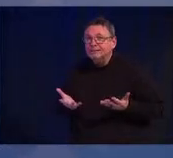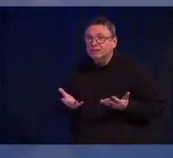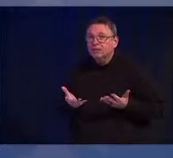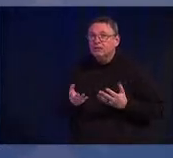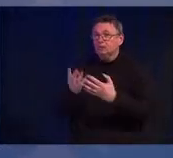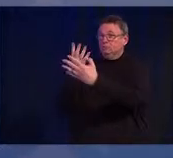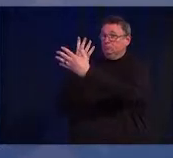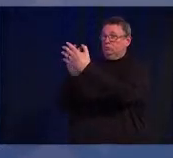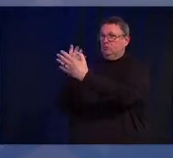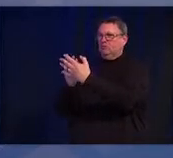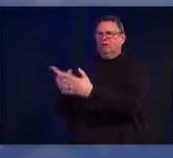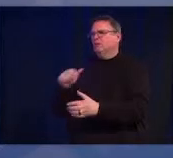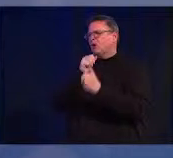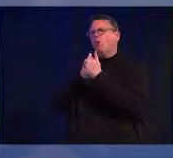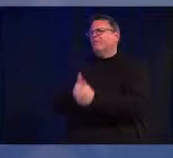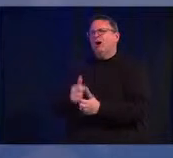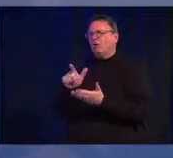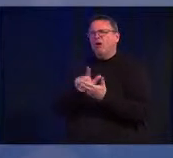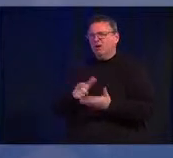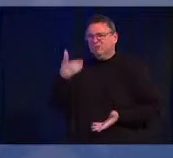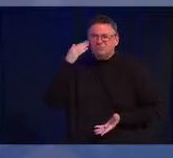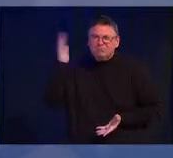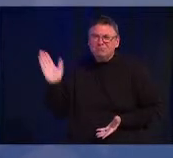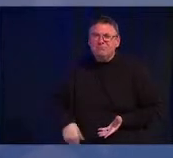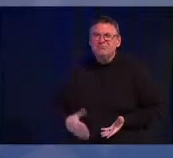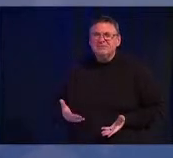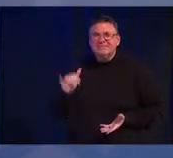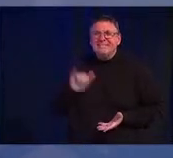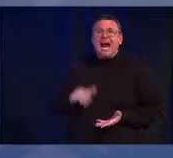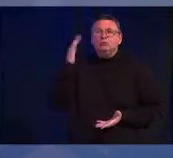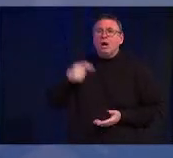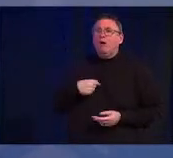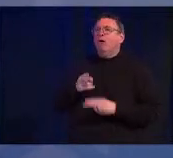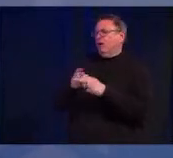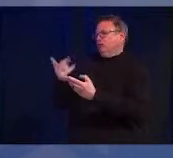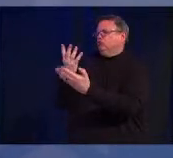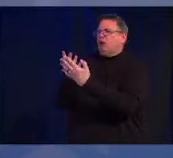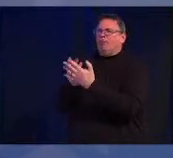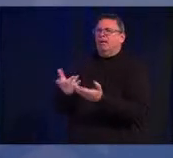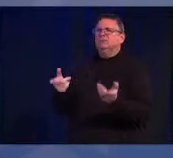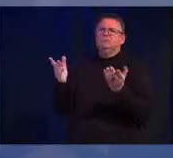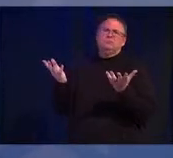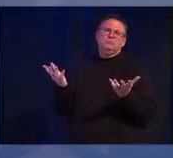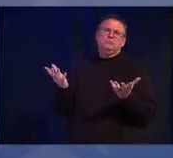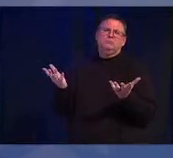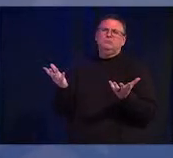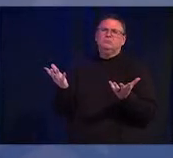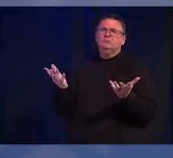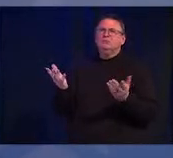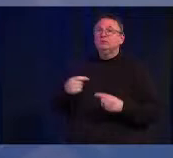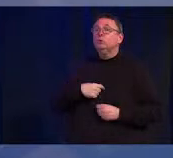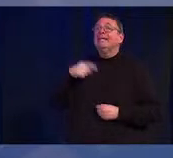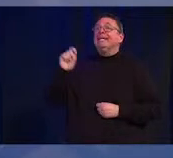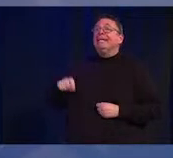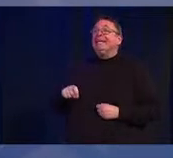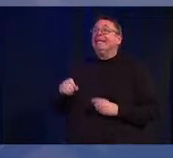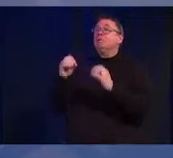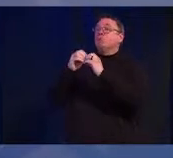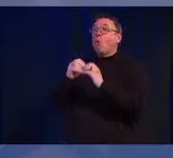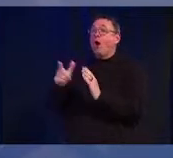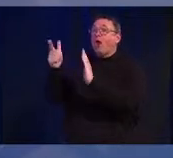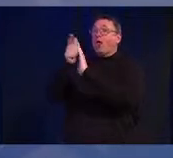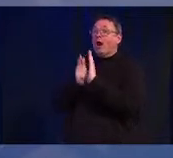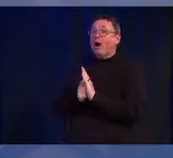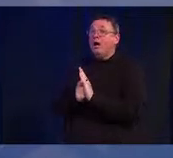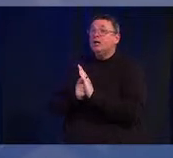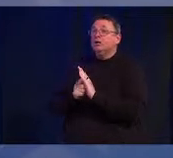follow laws. That's why they're criminals. So when we say that we need more gun laws to stop